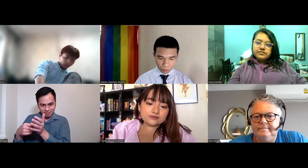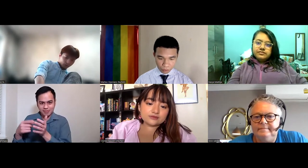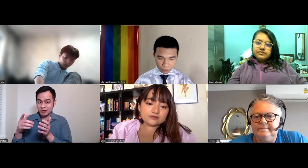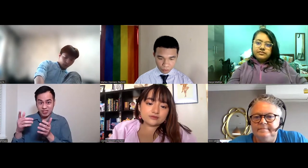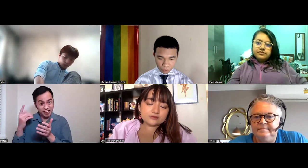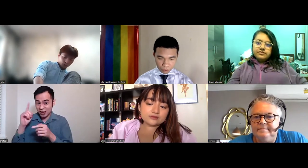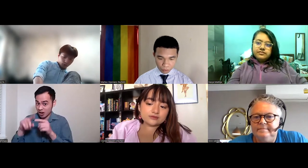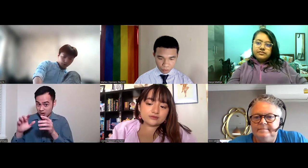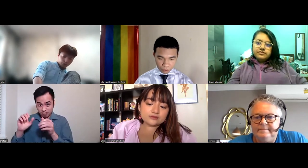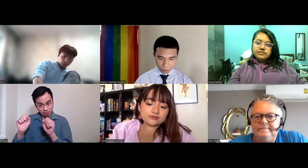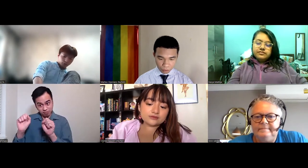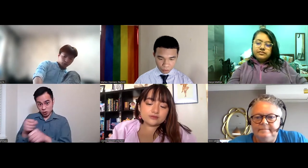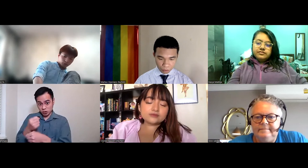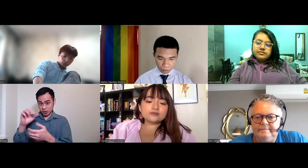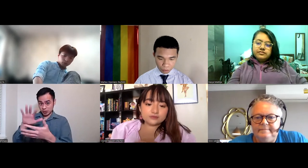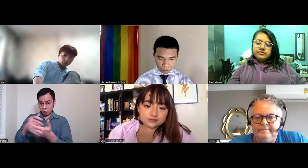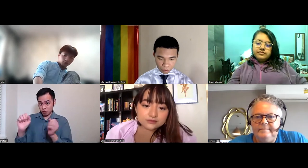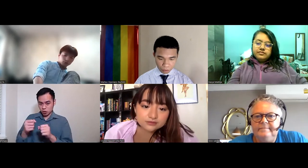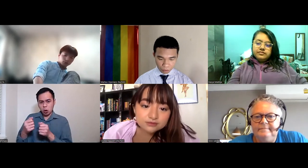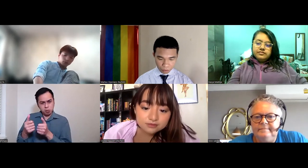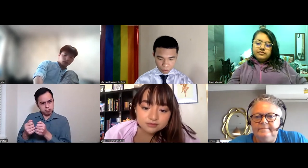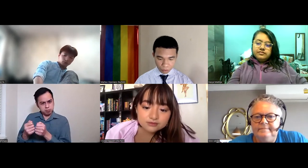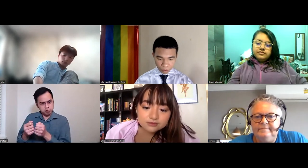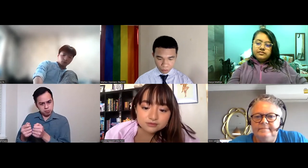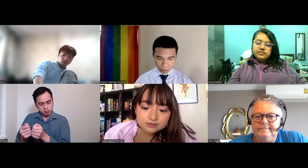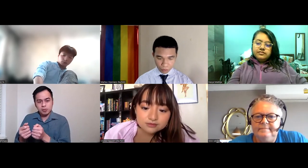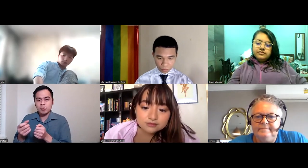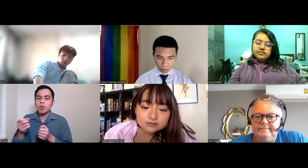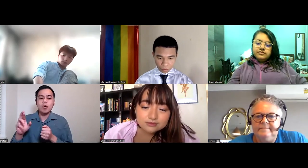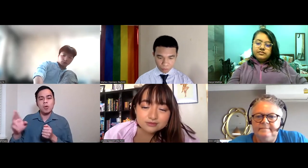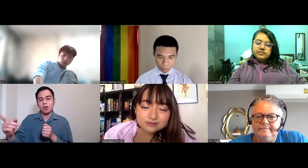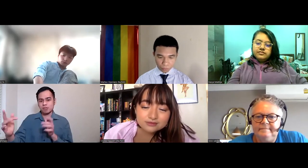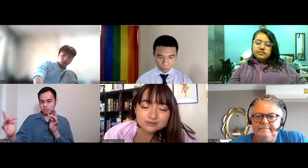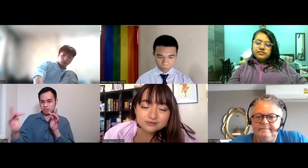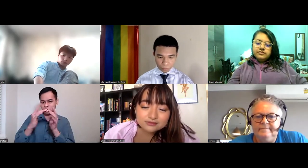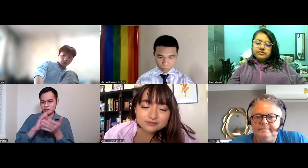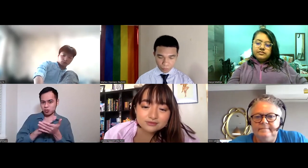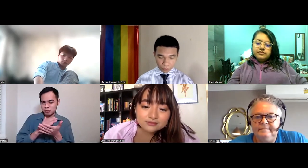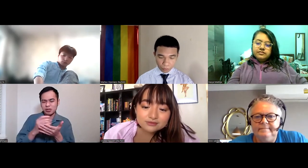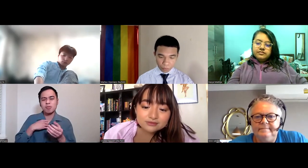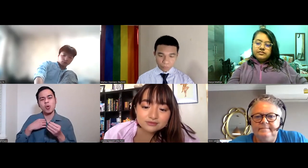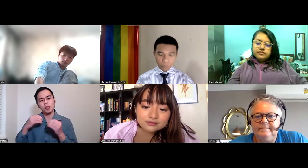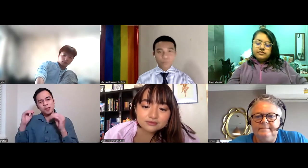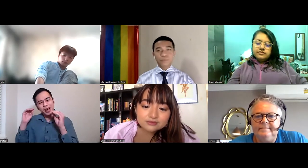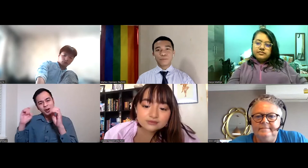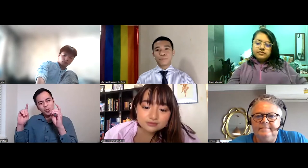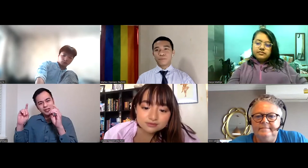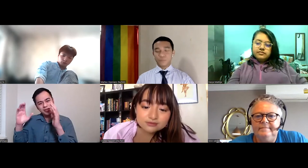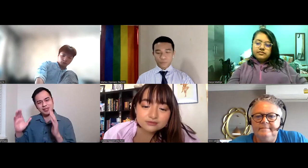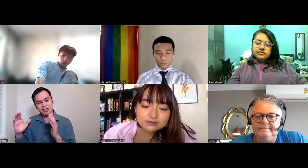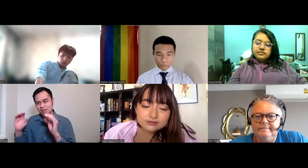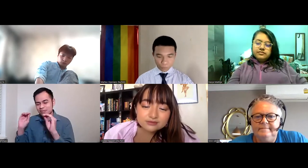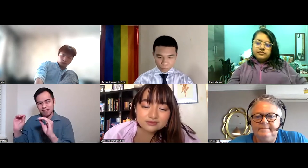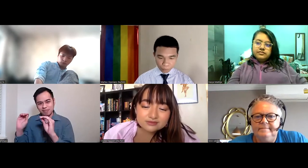when we meet them, we explain to them about the different situations, about, you know, having to communicate, right, a